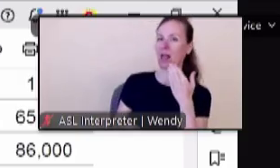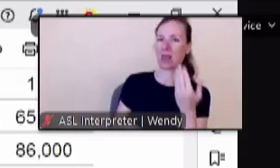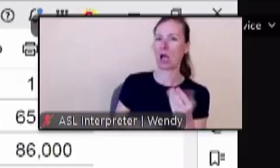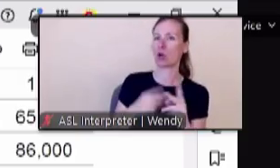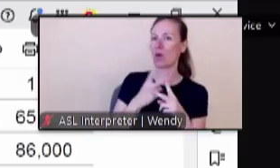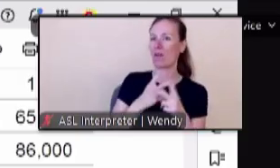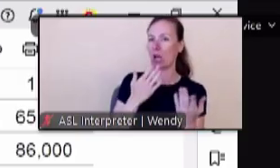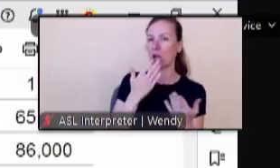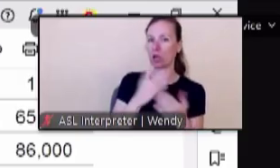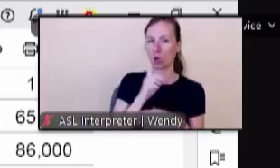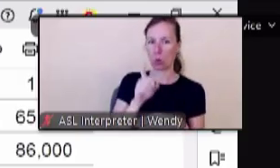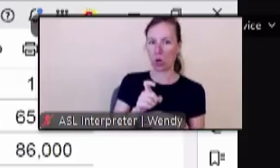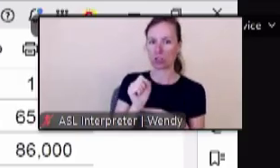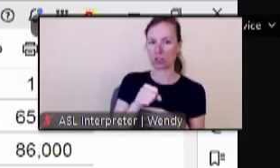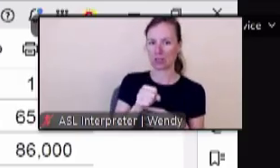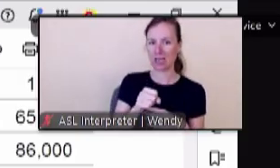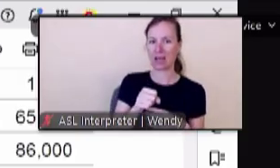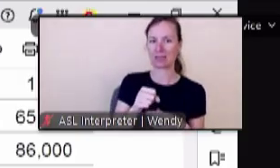hospitality industry